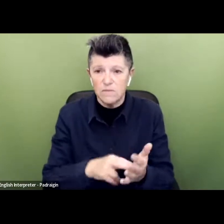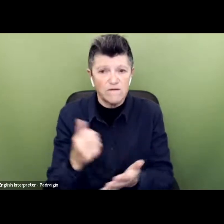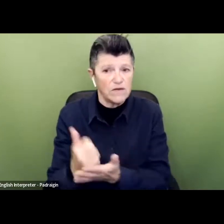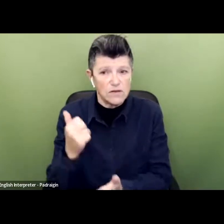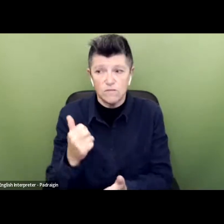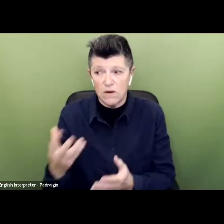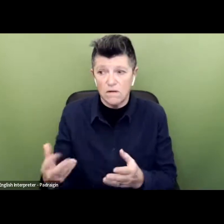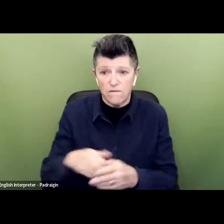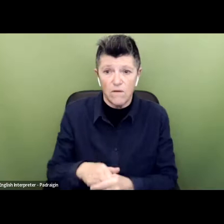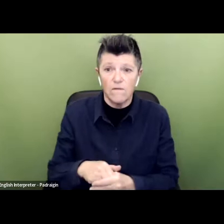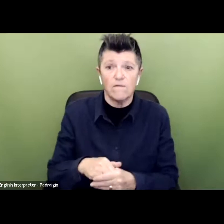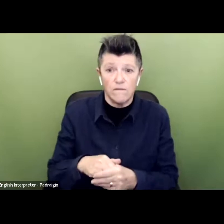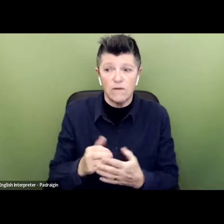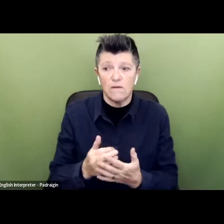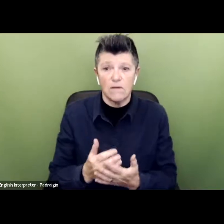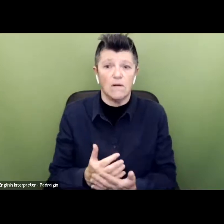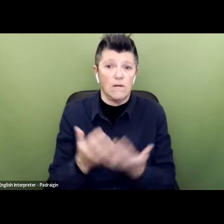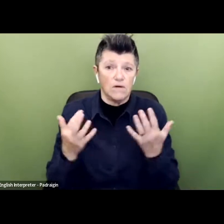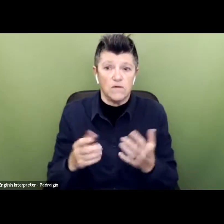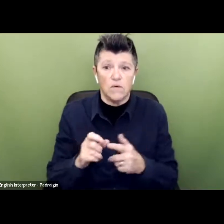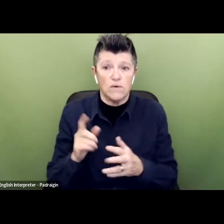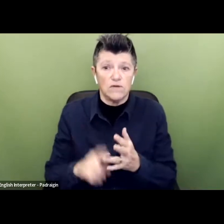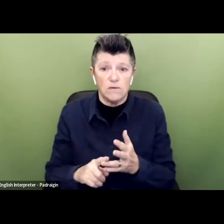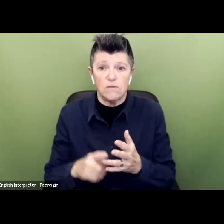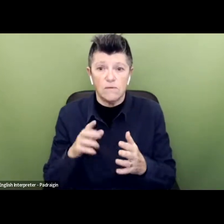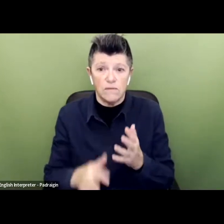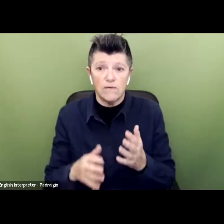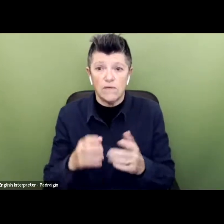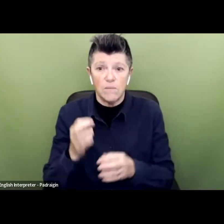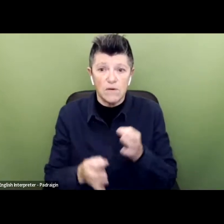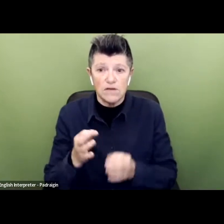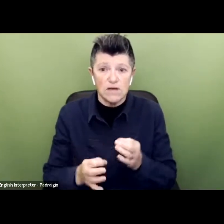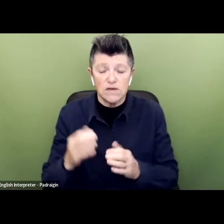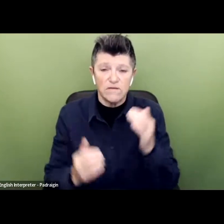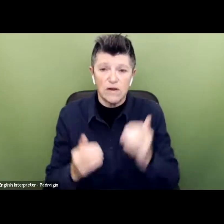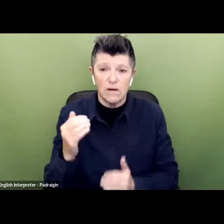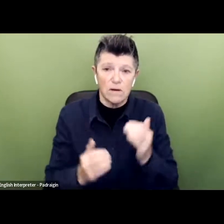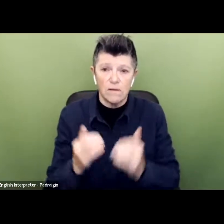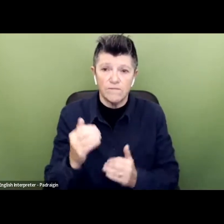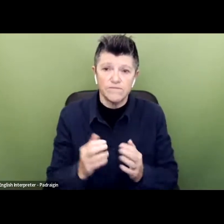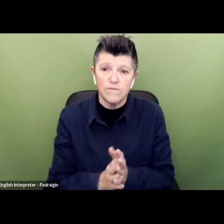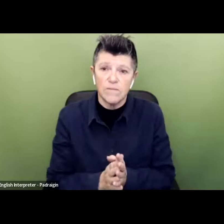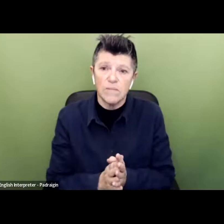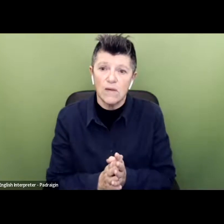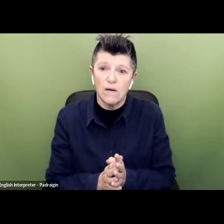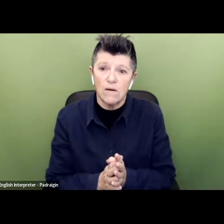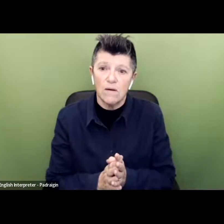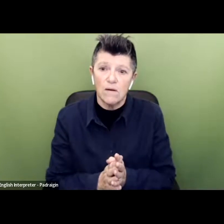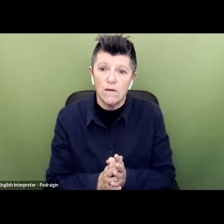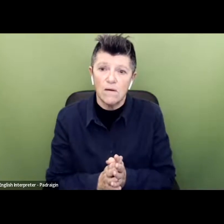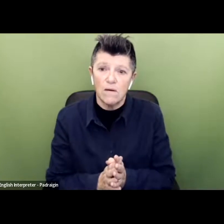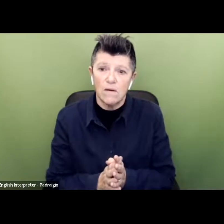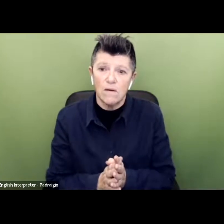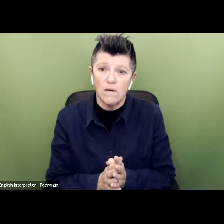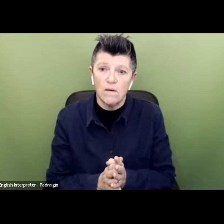she mentioned the theme and the politics of inequality, which she convened with Amina Ishkanian. So, although